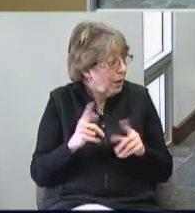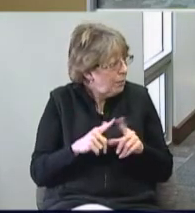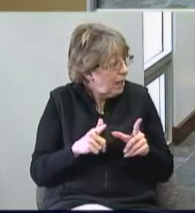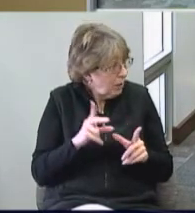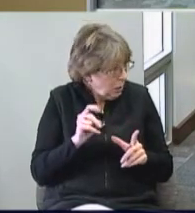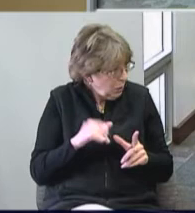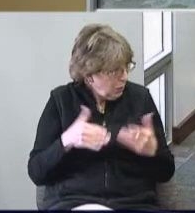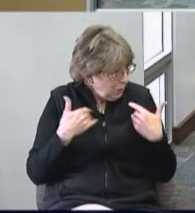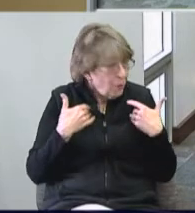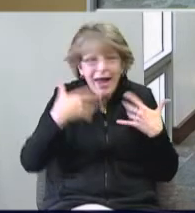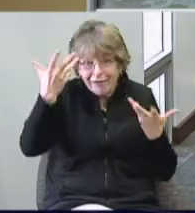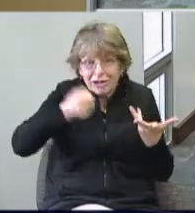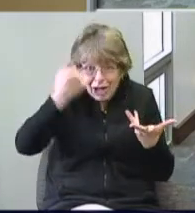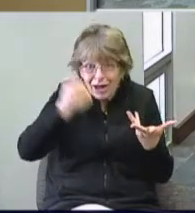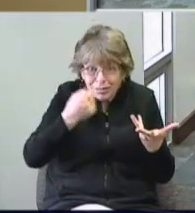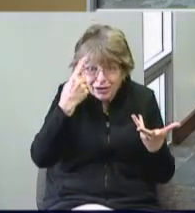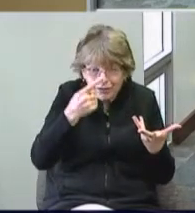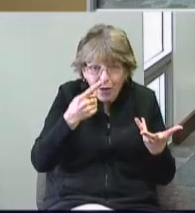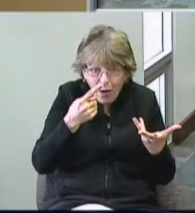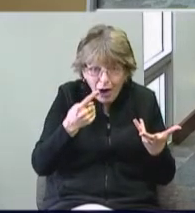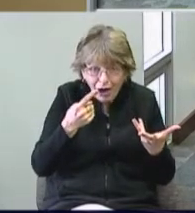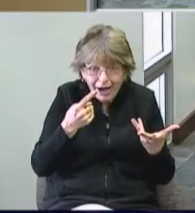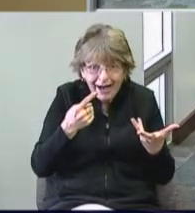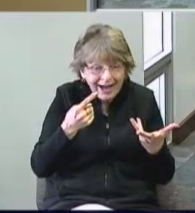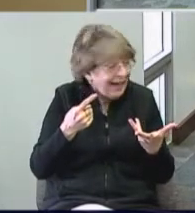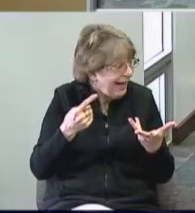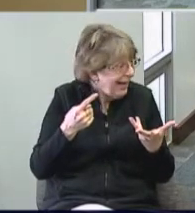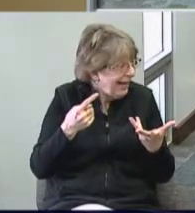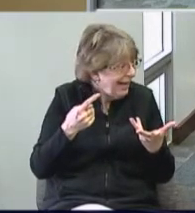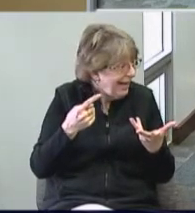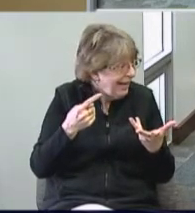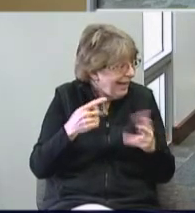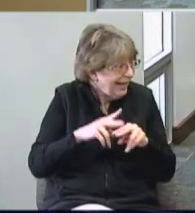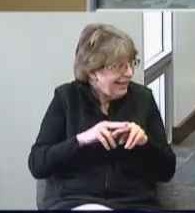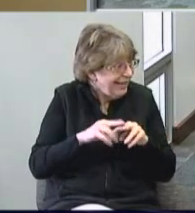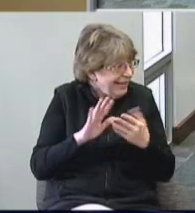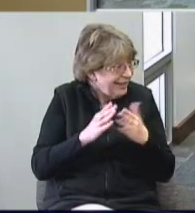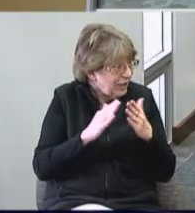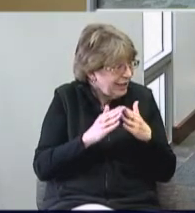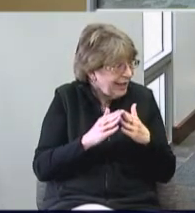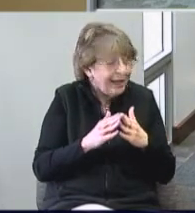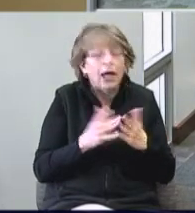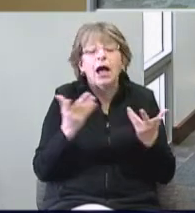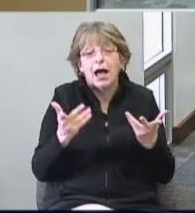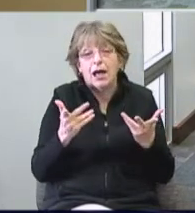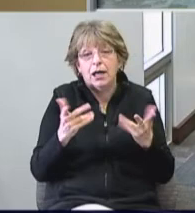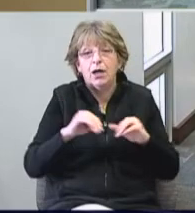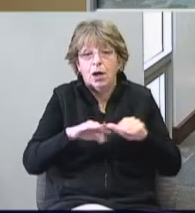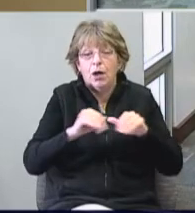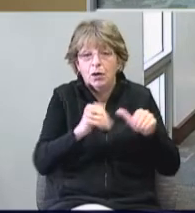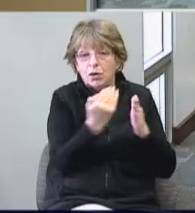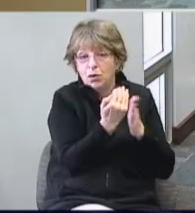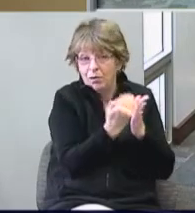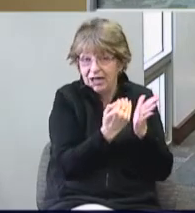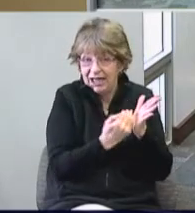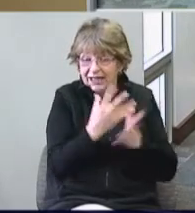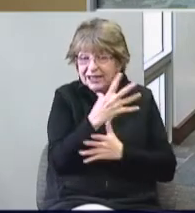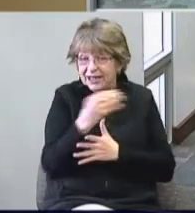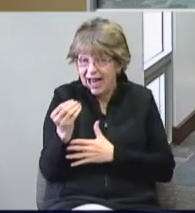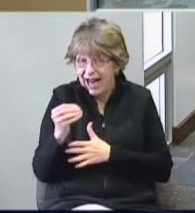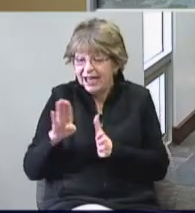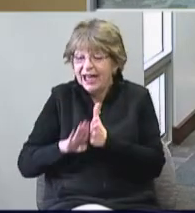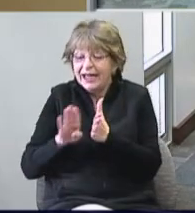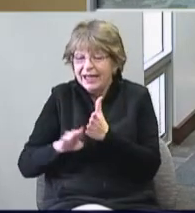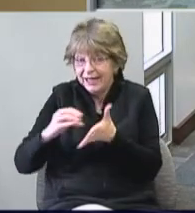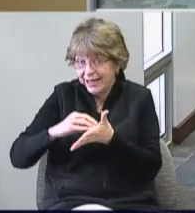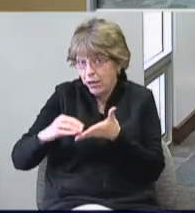program available for the splash? There's a scholarship program available for swim lessons, and then there is a discount card available for those